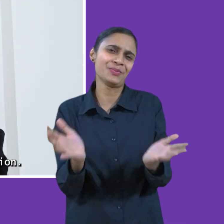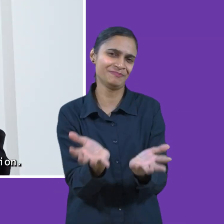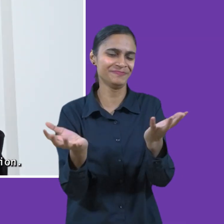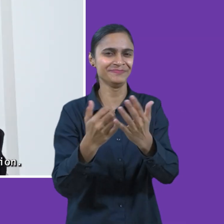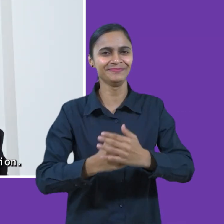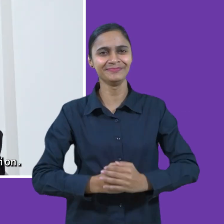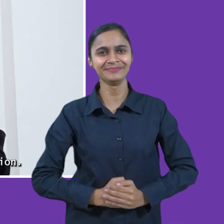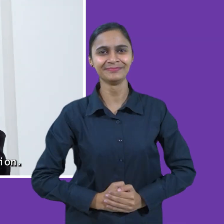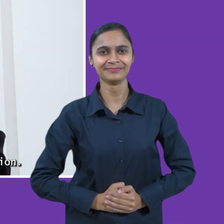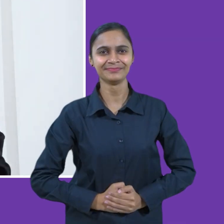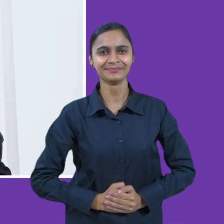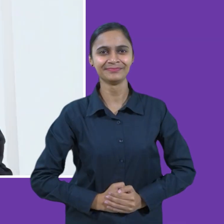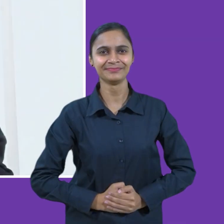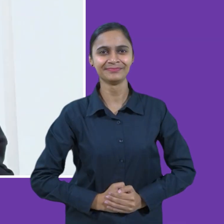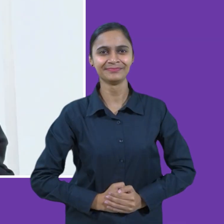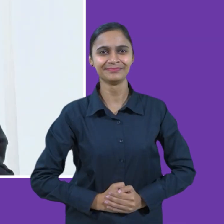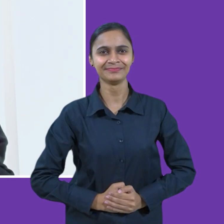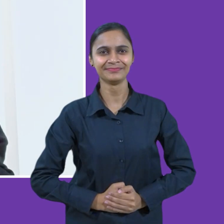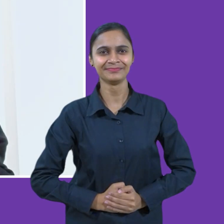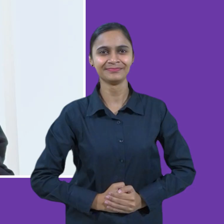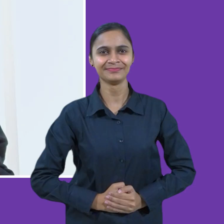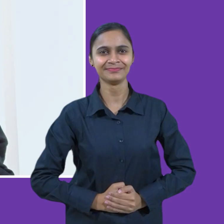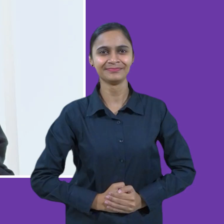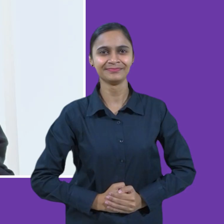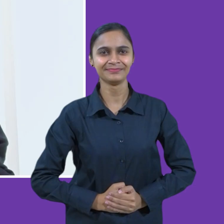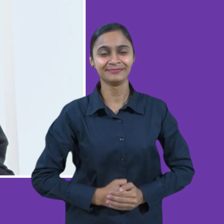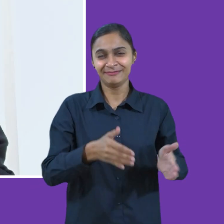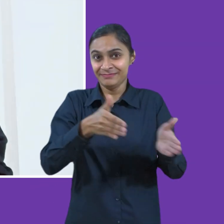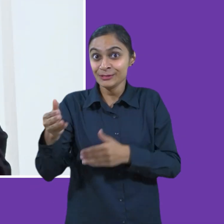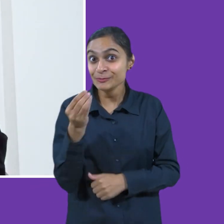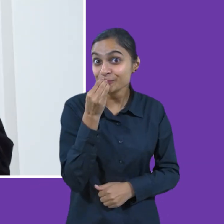helps a lot of thought regulation. And also